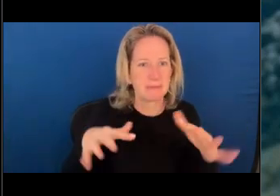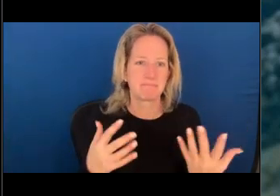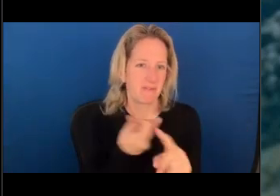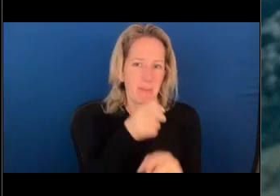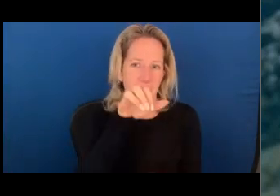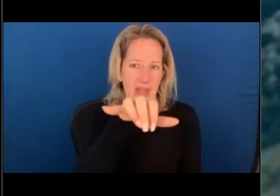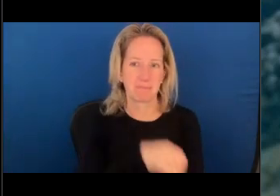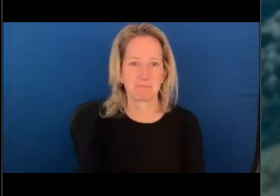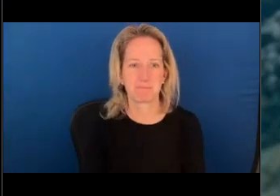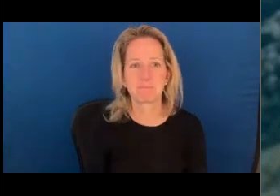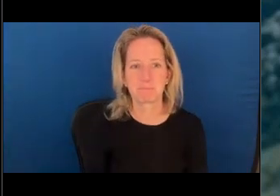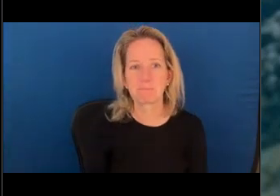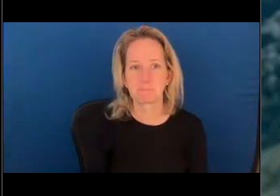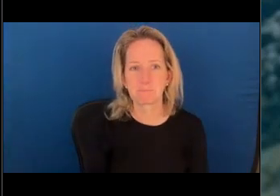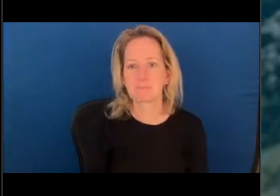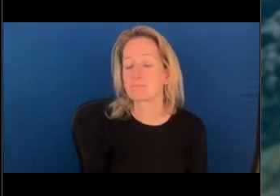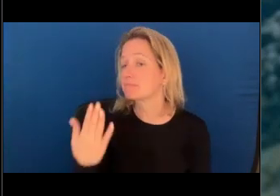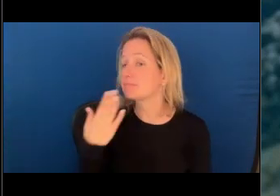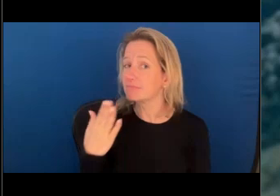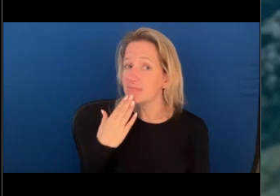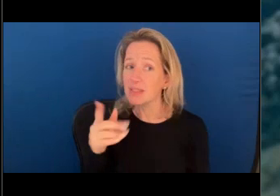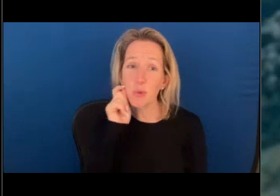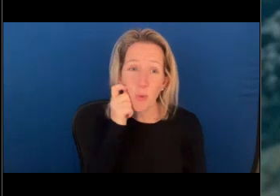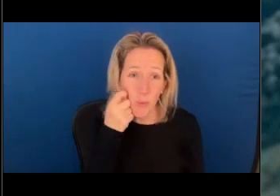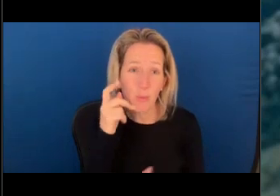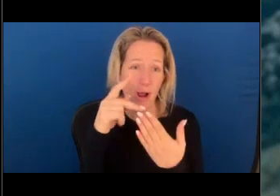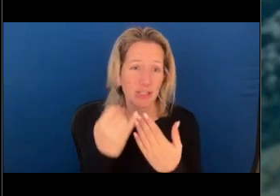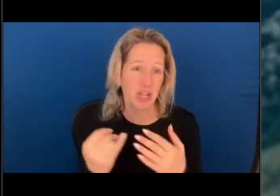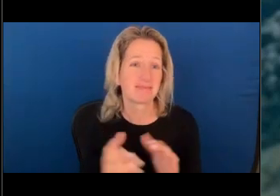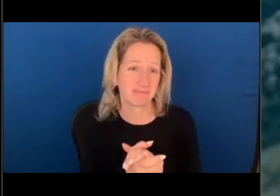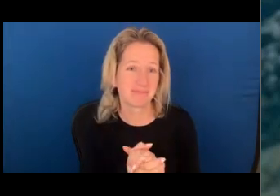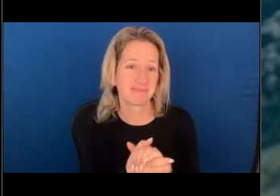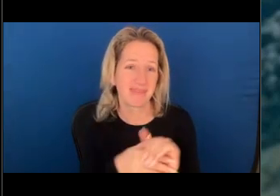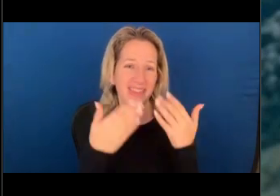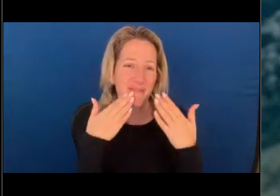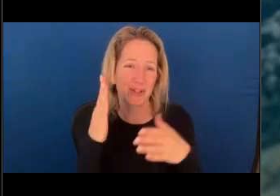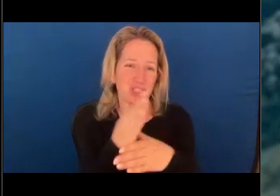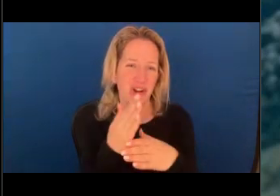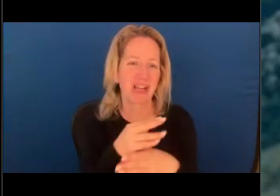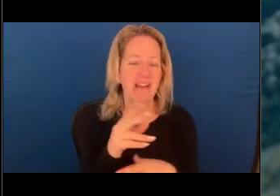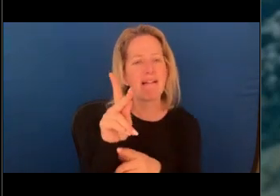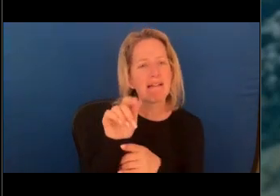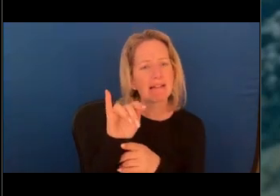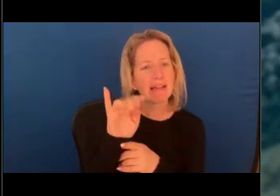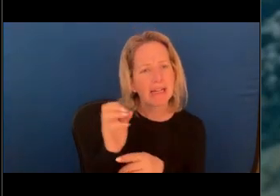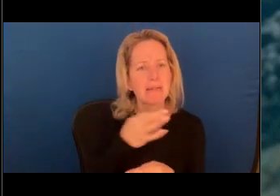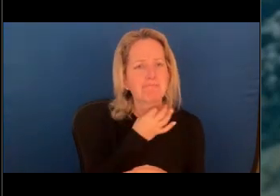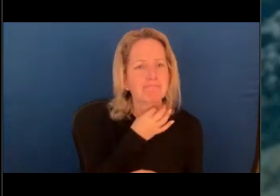Katie, really cool project. Thanks for sharing. What are the barriers to